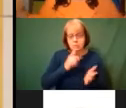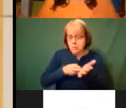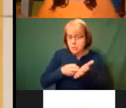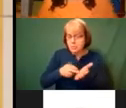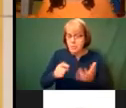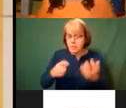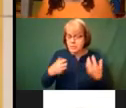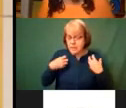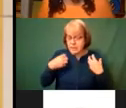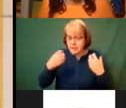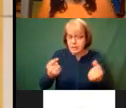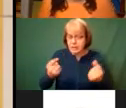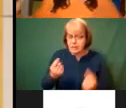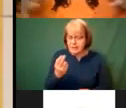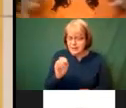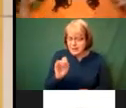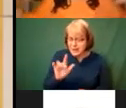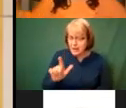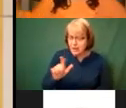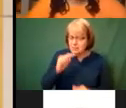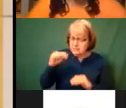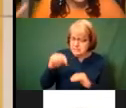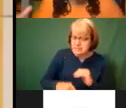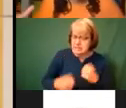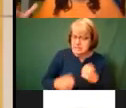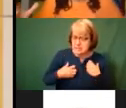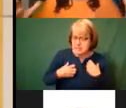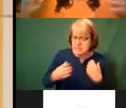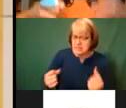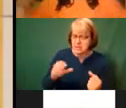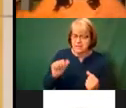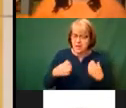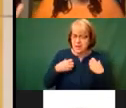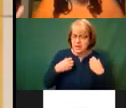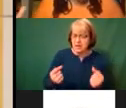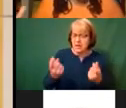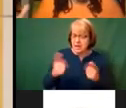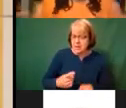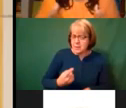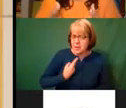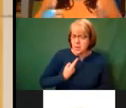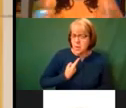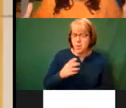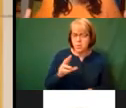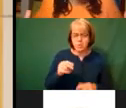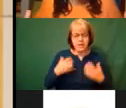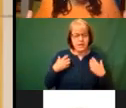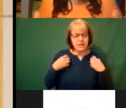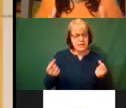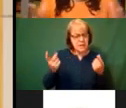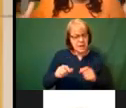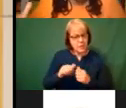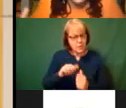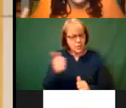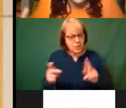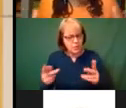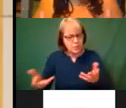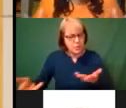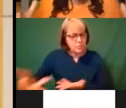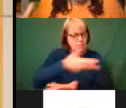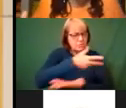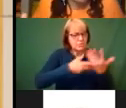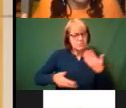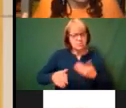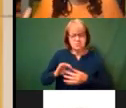to be done on one's own, because it is in relationship with others that have to recognize it, reconcile it,